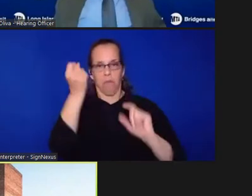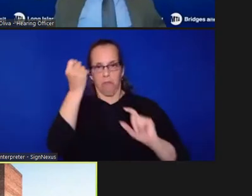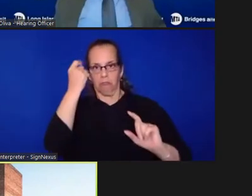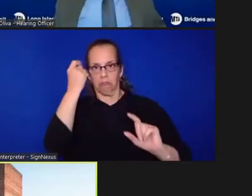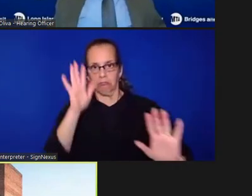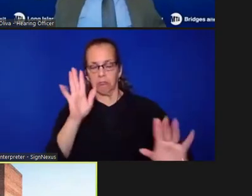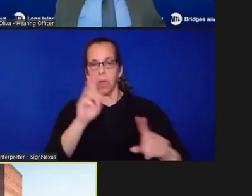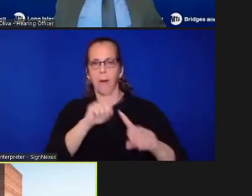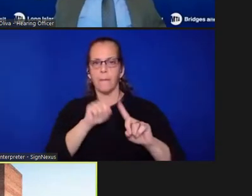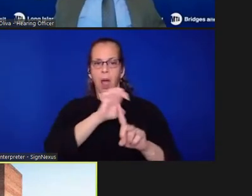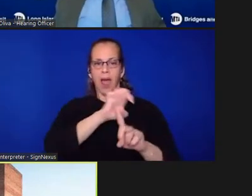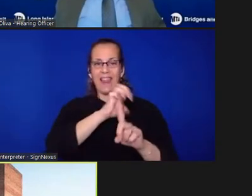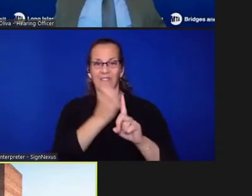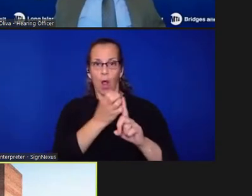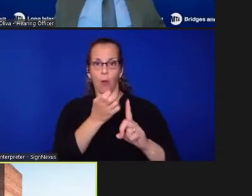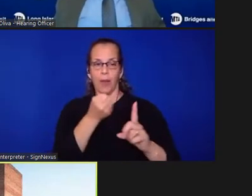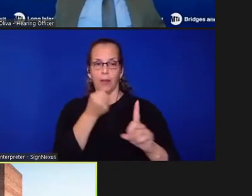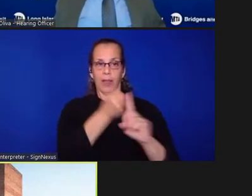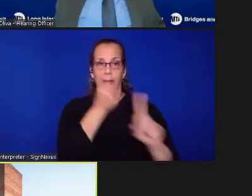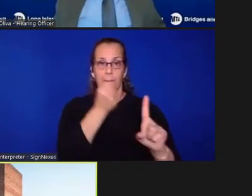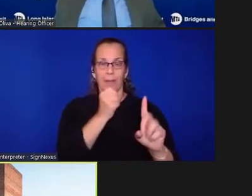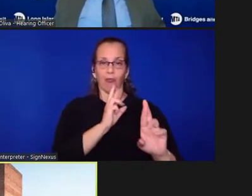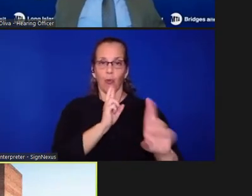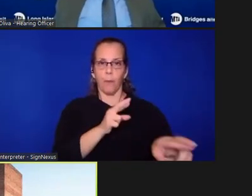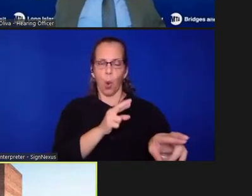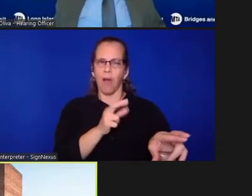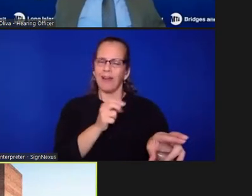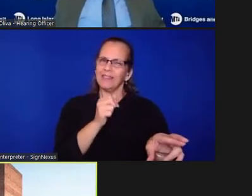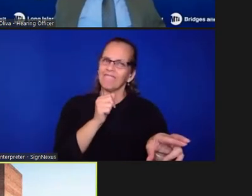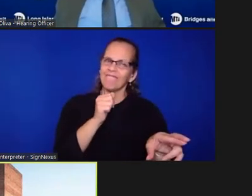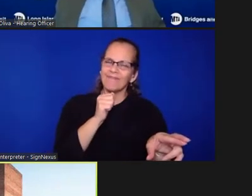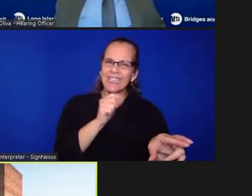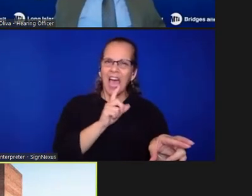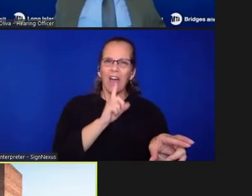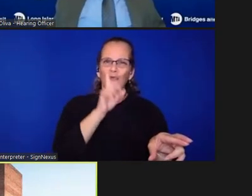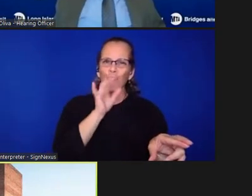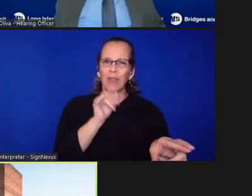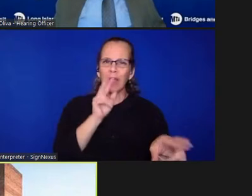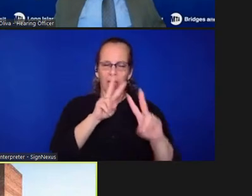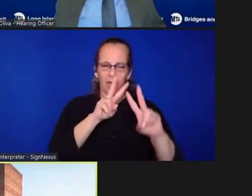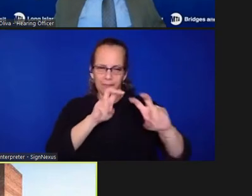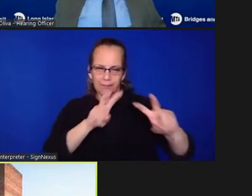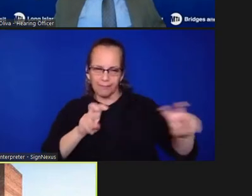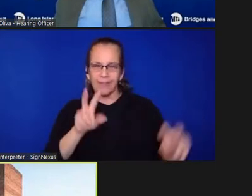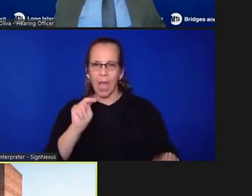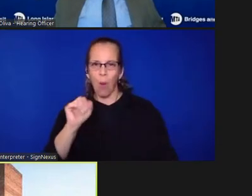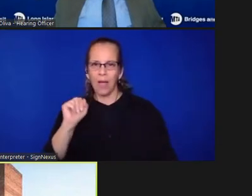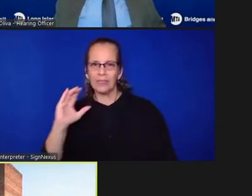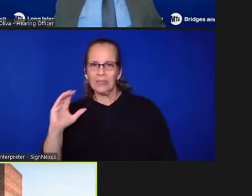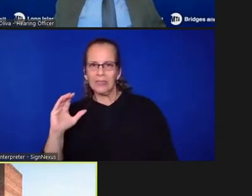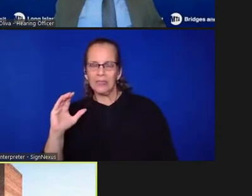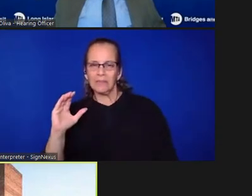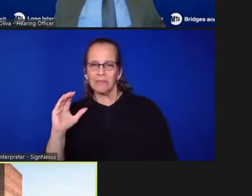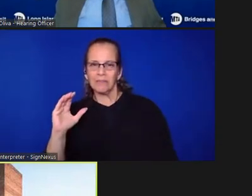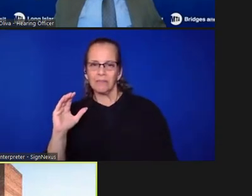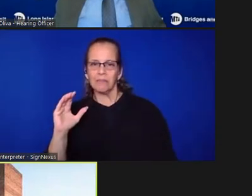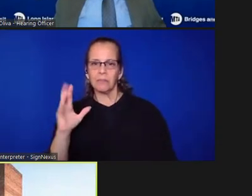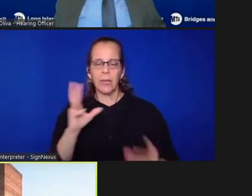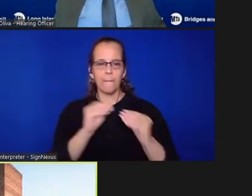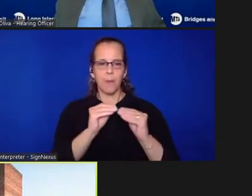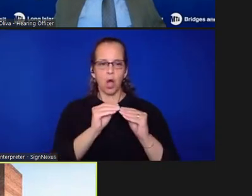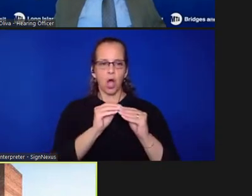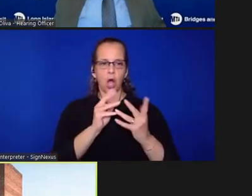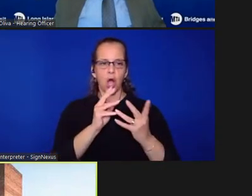environmental impact report didn't address uh didn't look at New York City holistically it definitely ignored the middle class they definitely